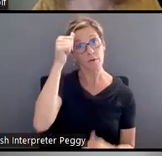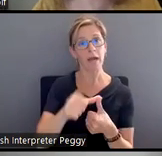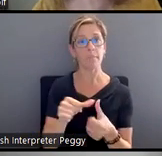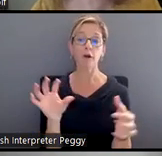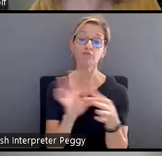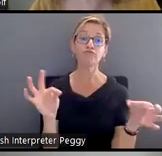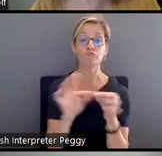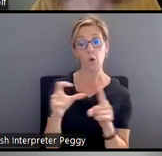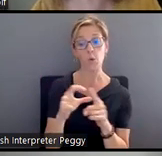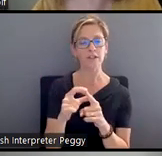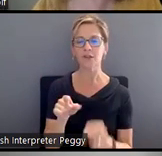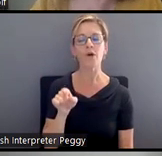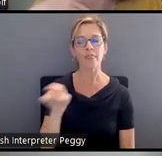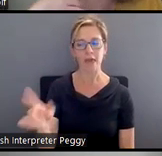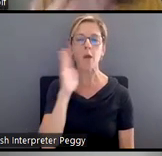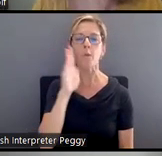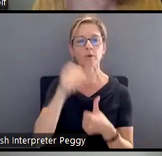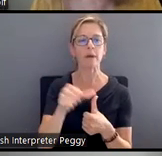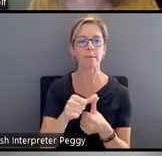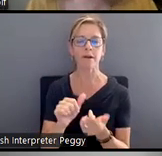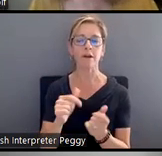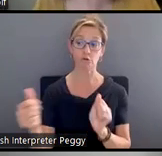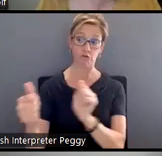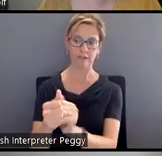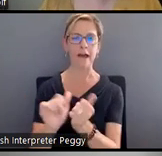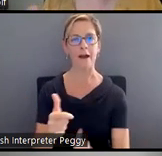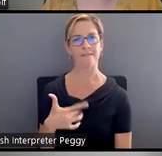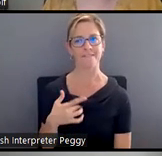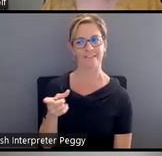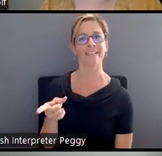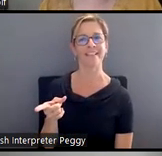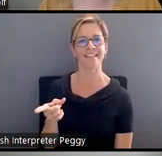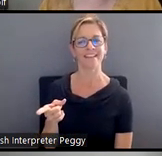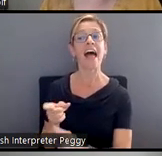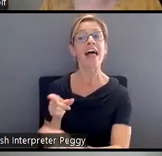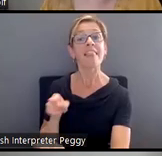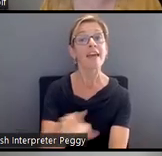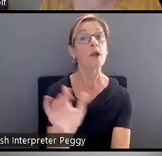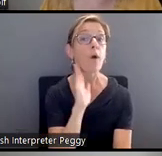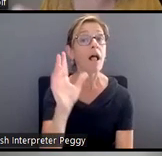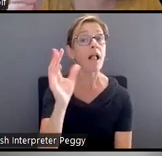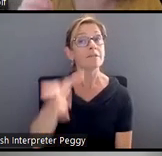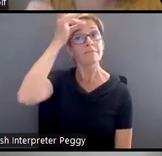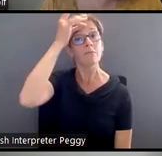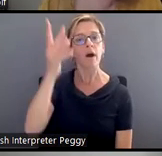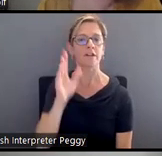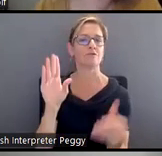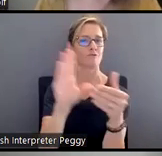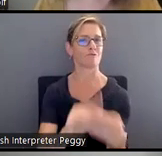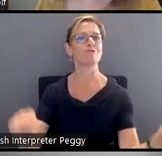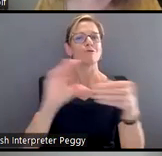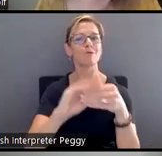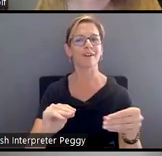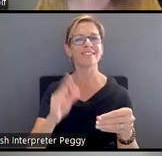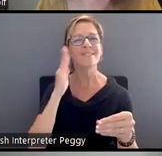them feel. And they will remember the stories. We tell a testimonial story about someone we've helped. That's the kind of